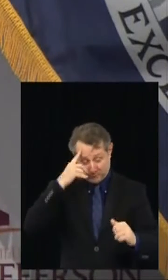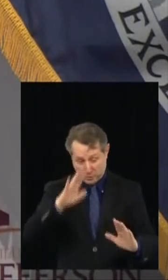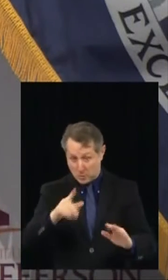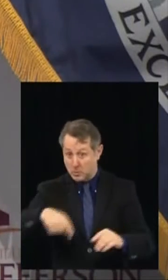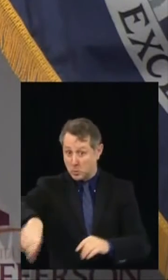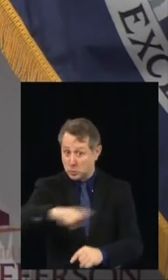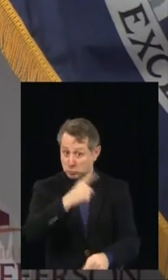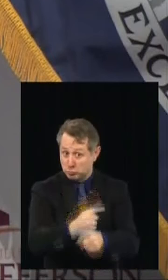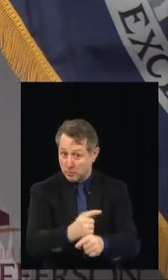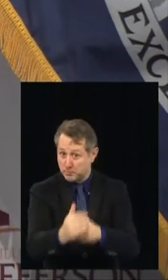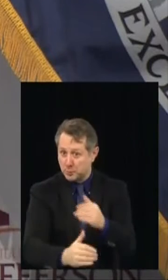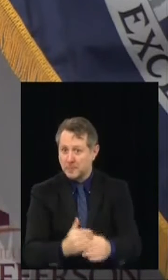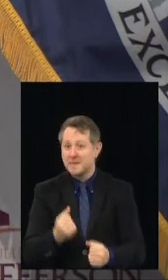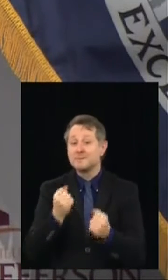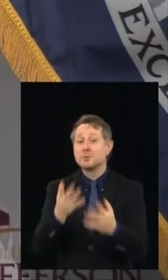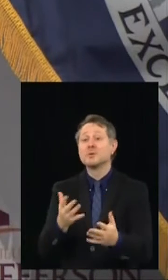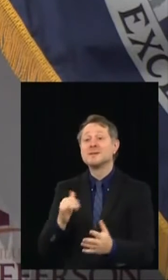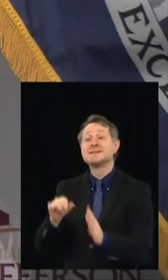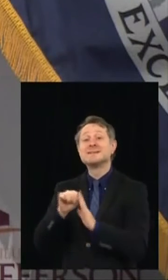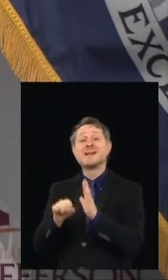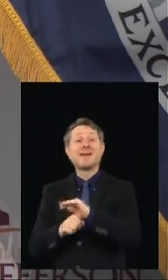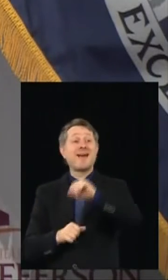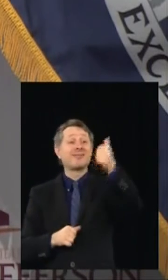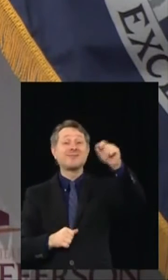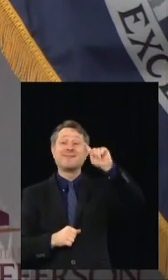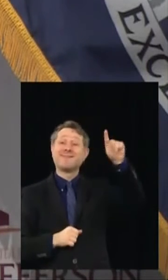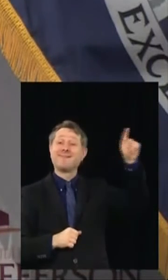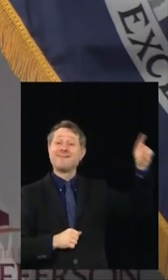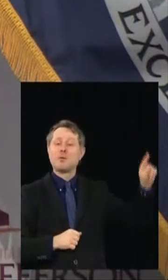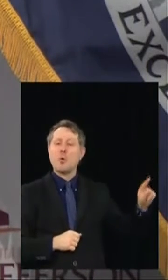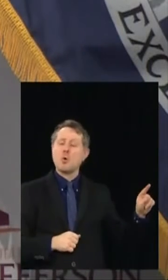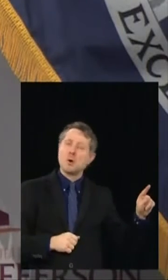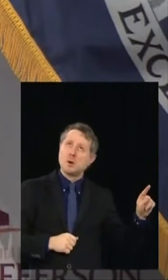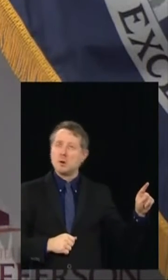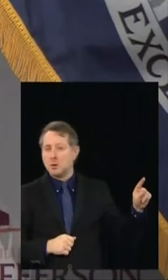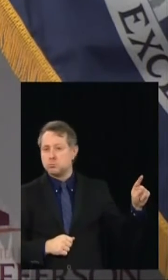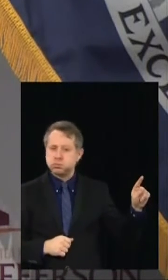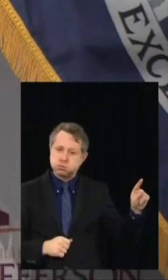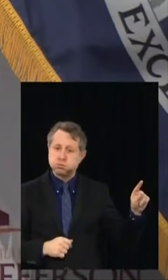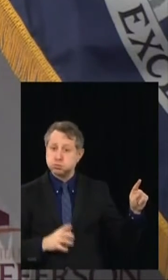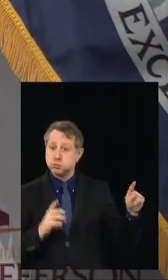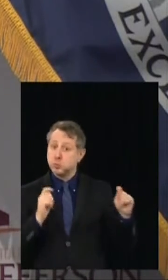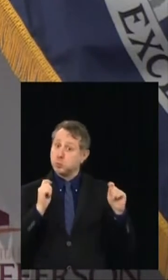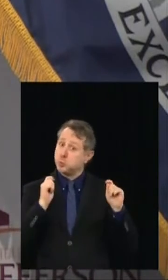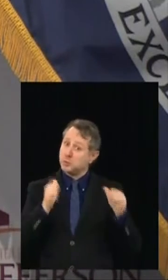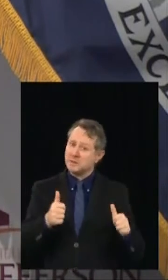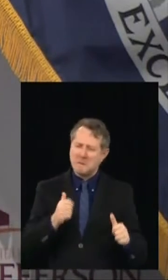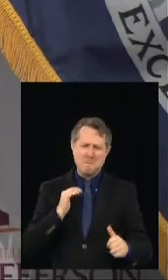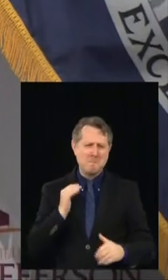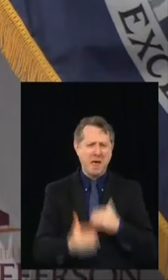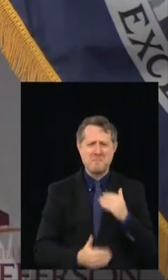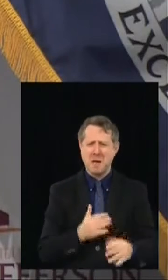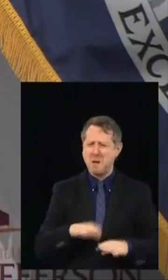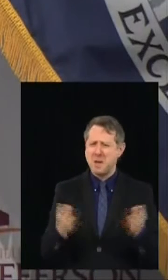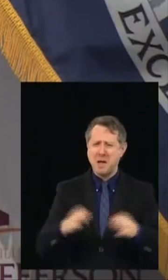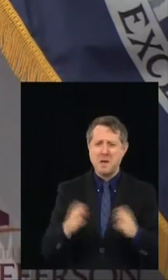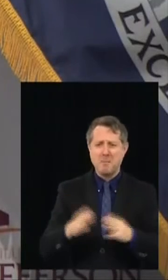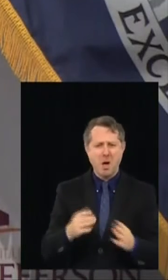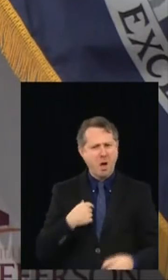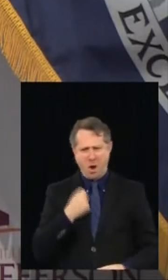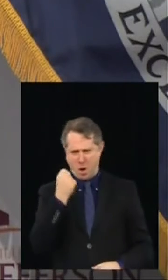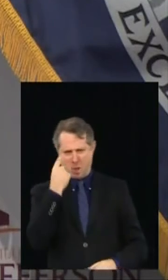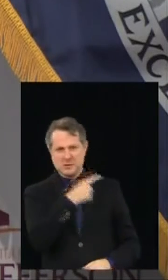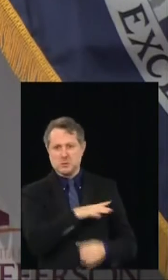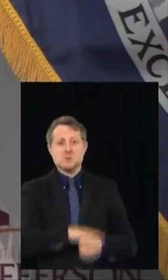states that are moving quickly. I understand the pressure. I feel